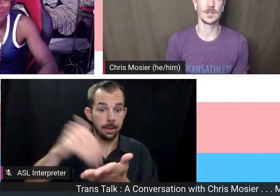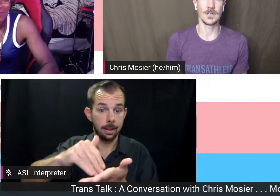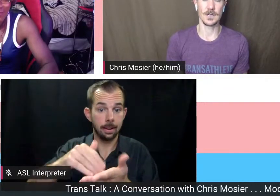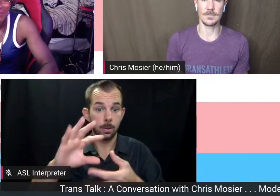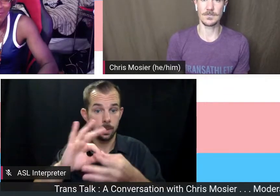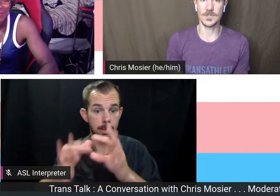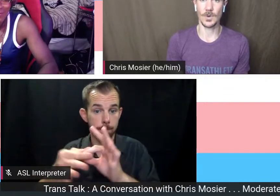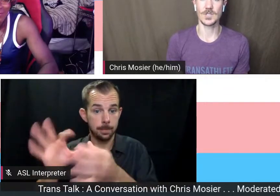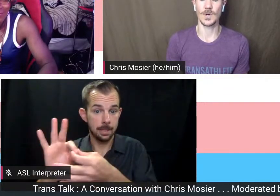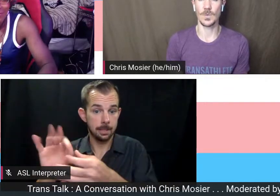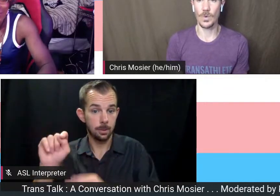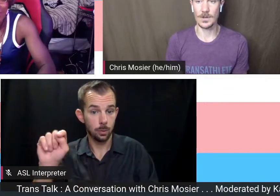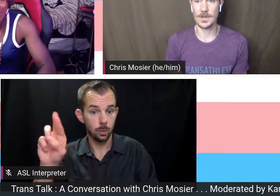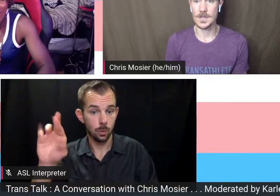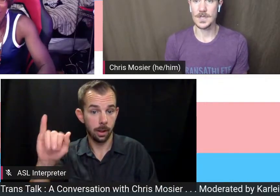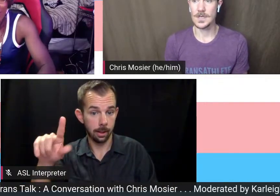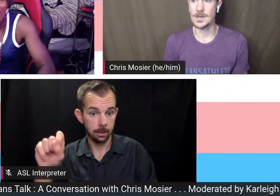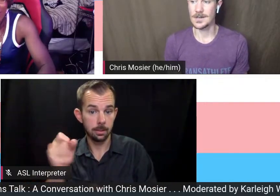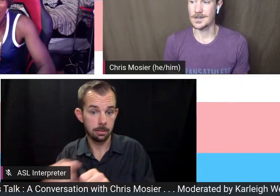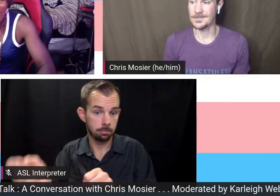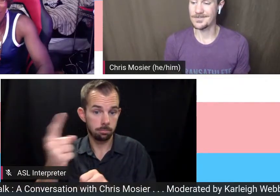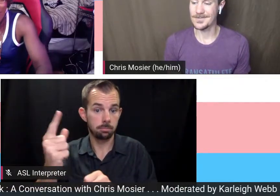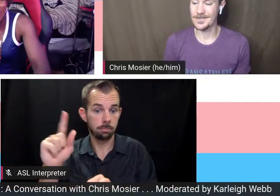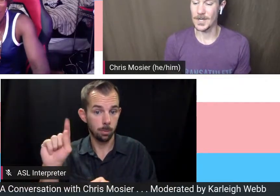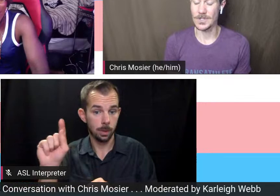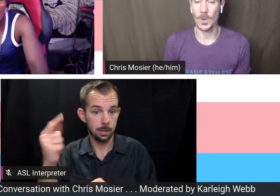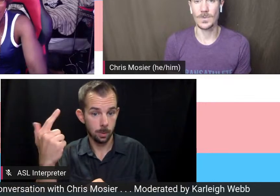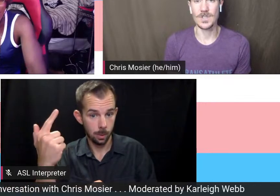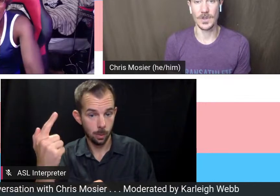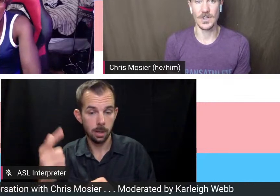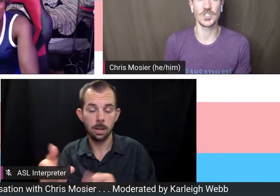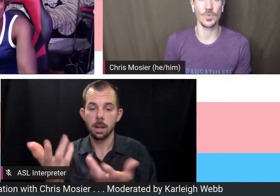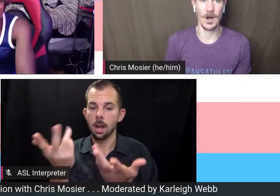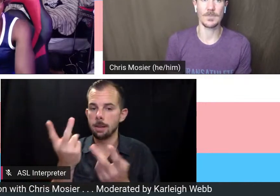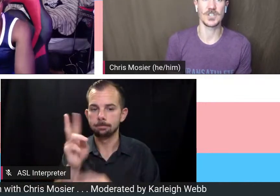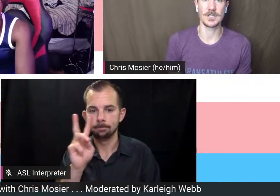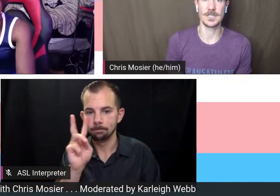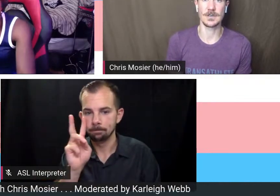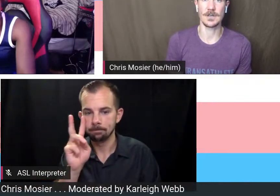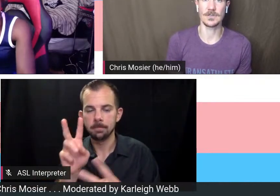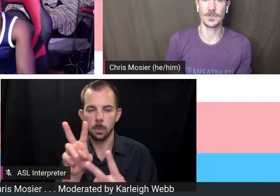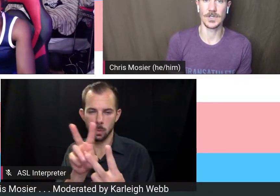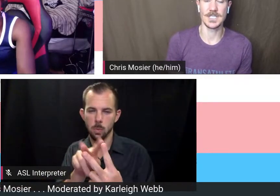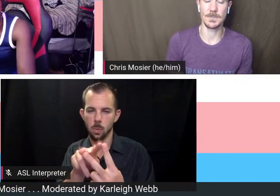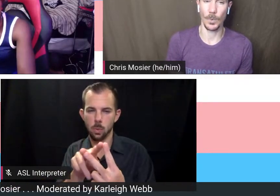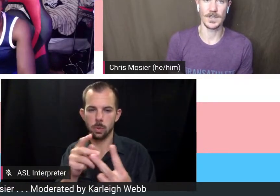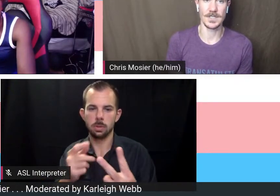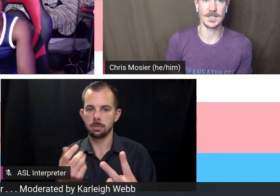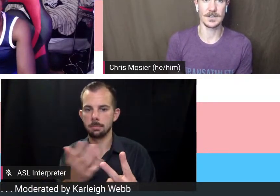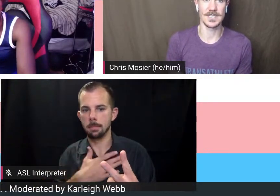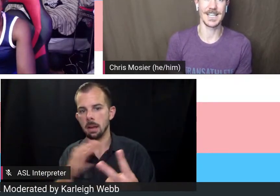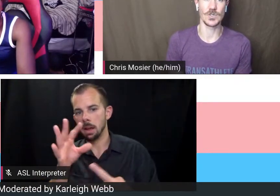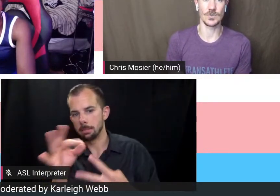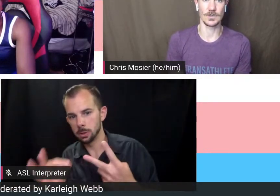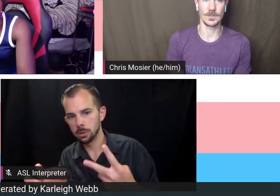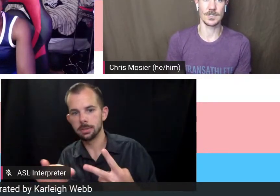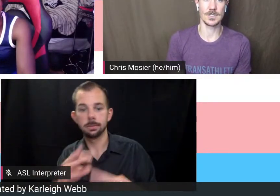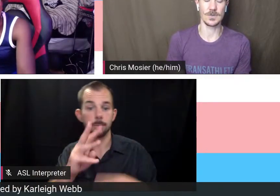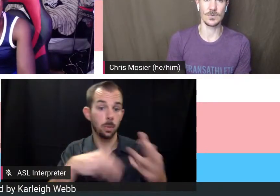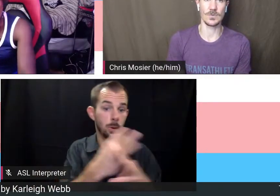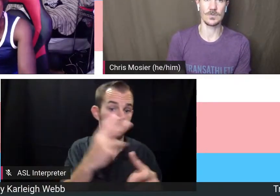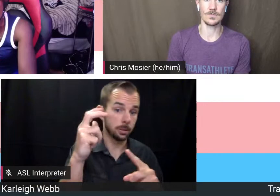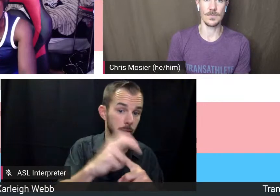for 2021. So those are two options, and clearly sport is still